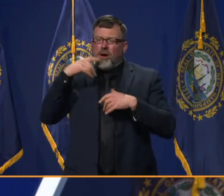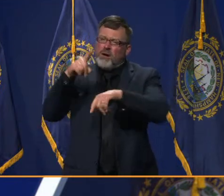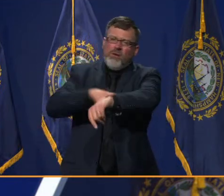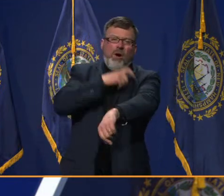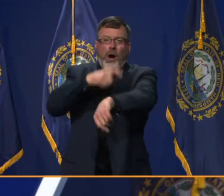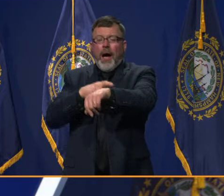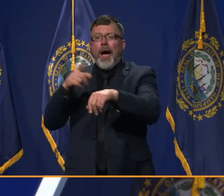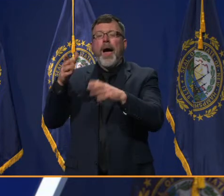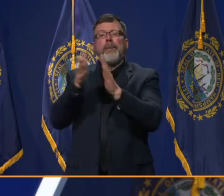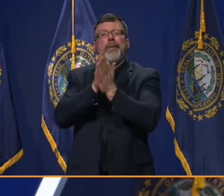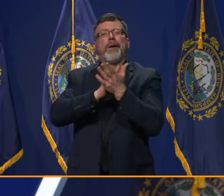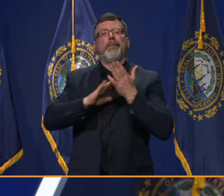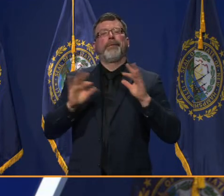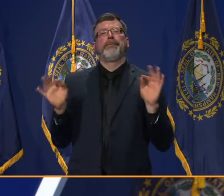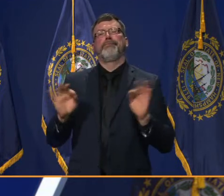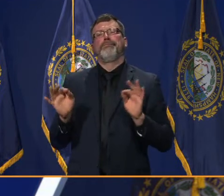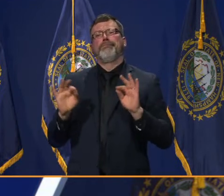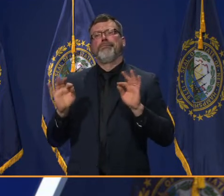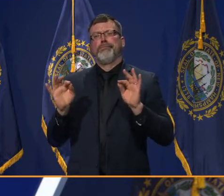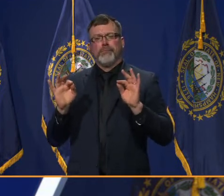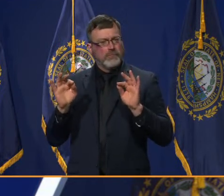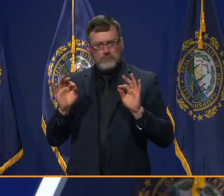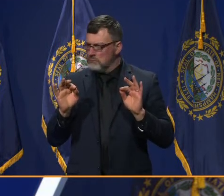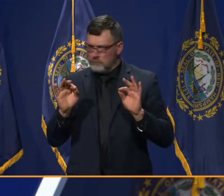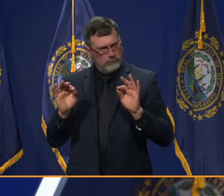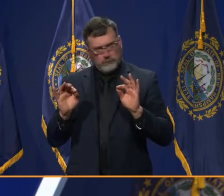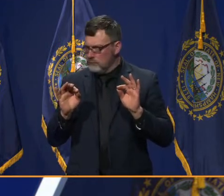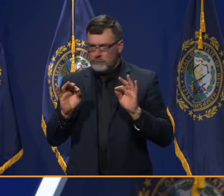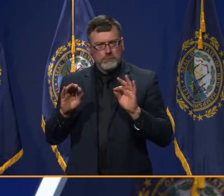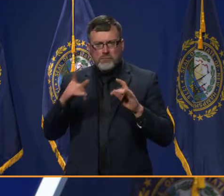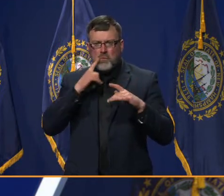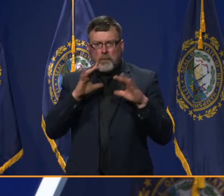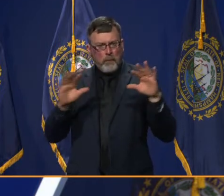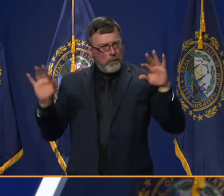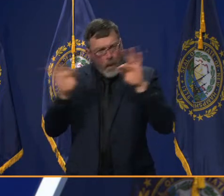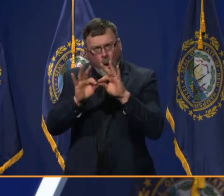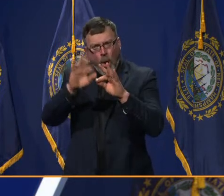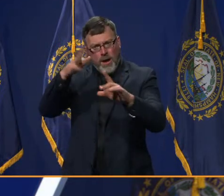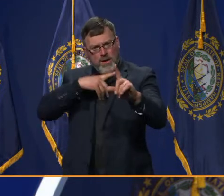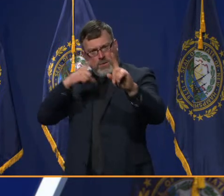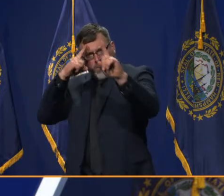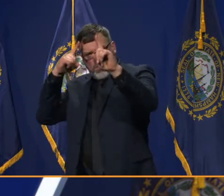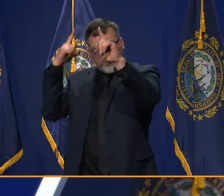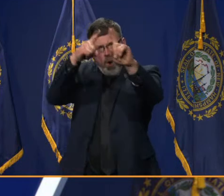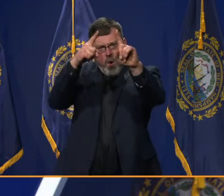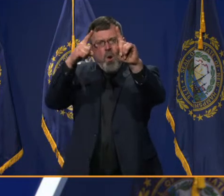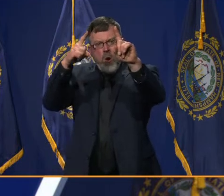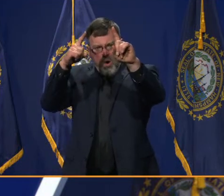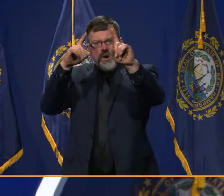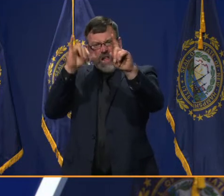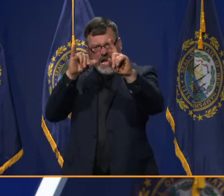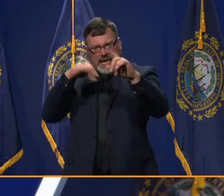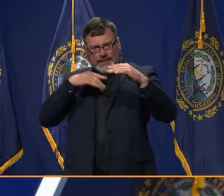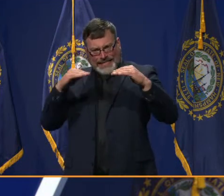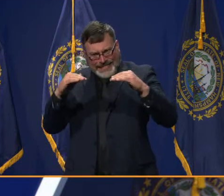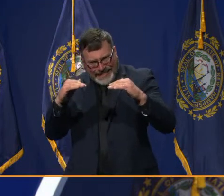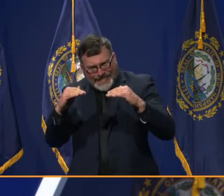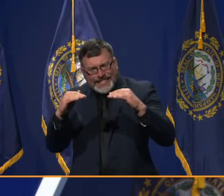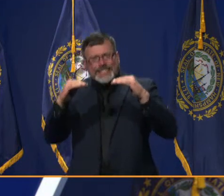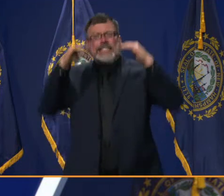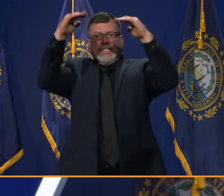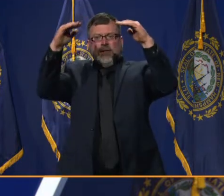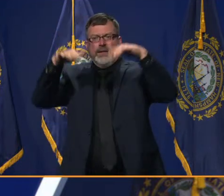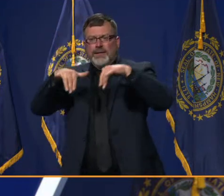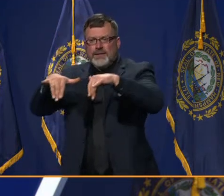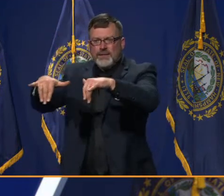frankly, it kind of gets to be almost a cliche over the years. We say it, but do we really listen to those words? But it's important to set a goal to live